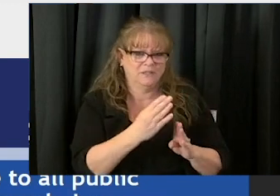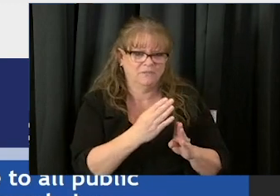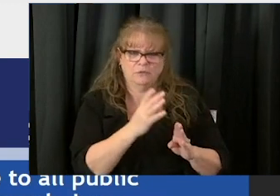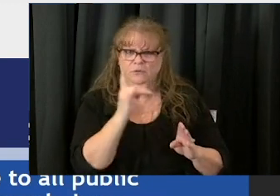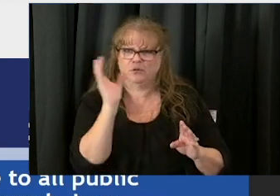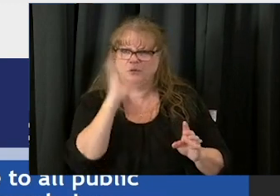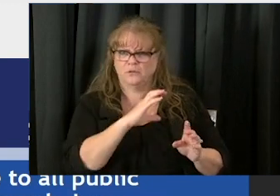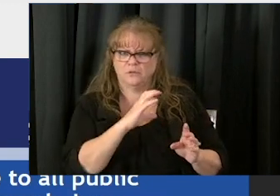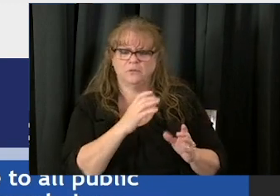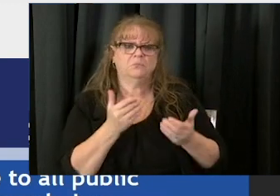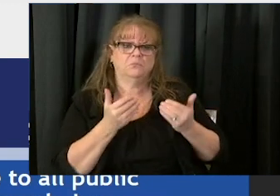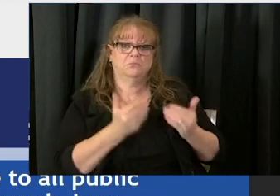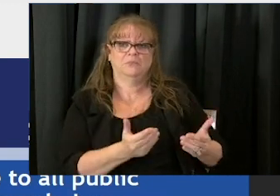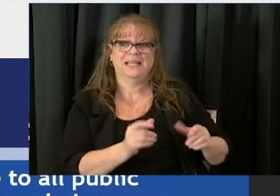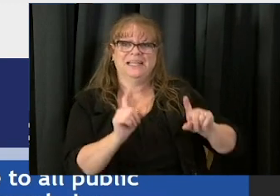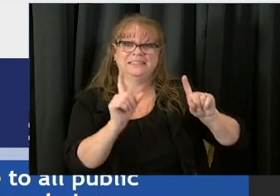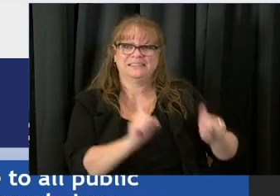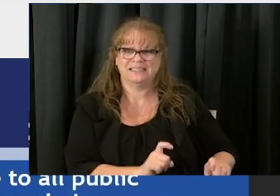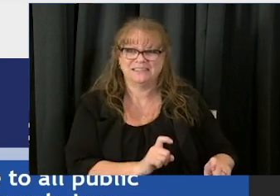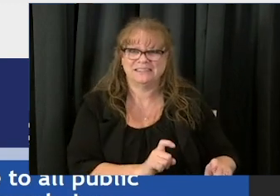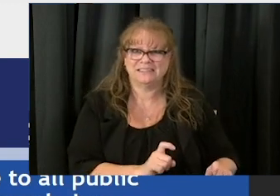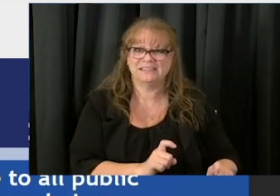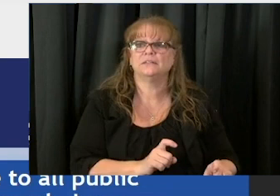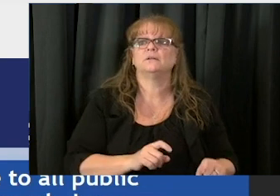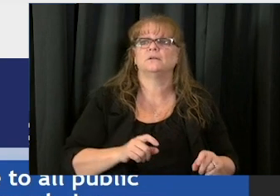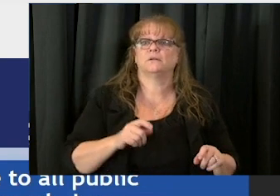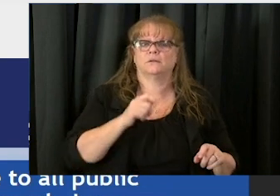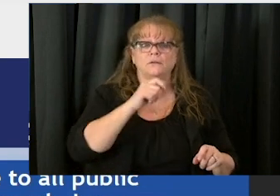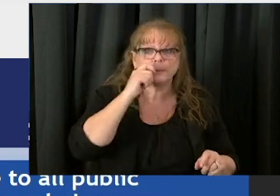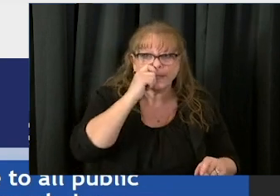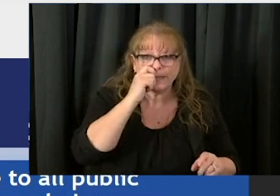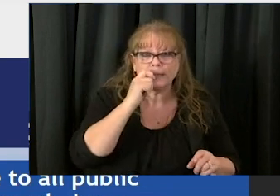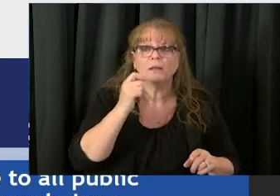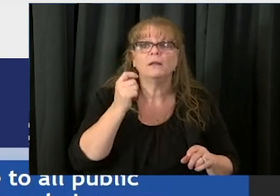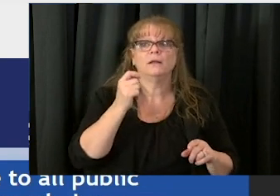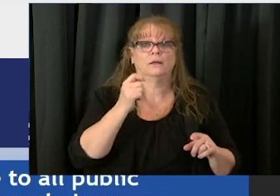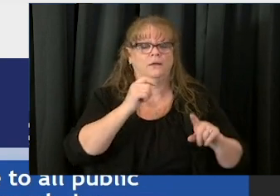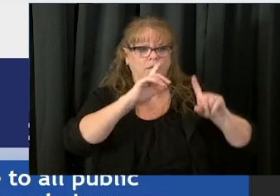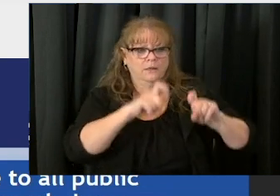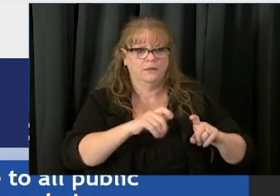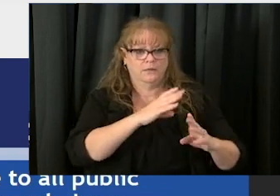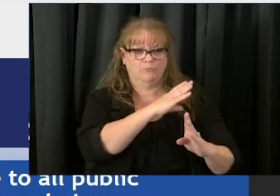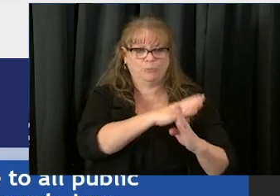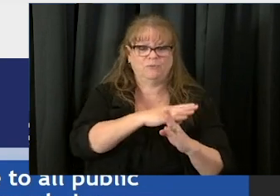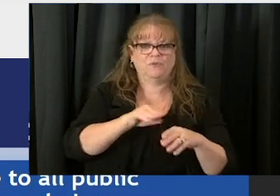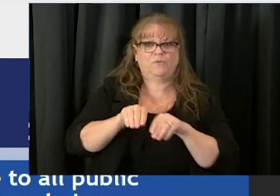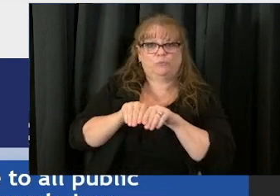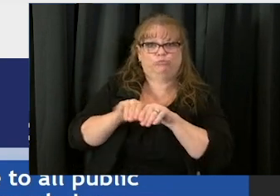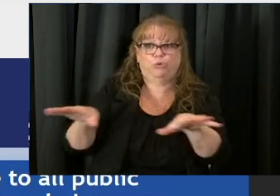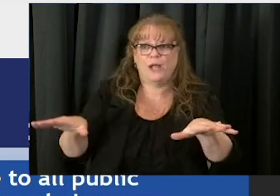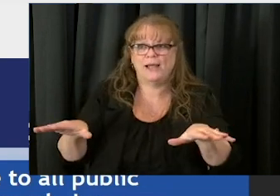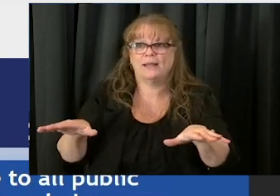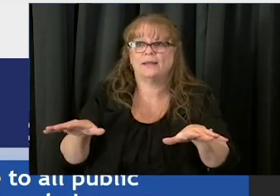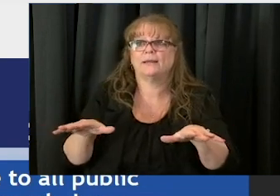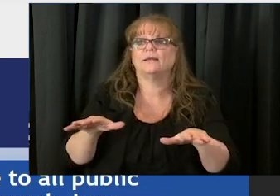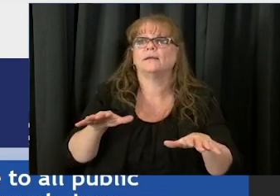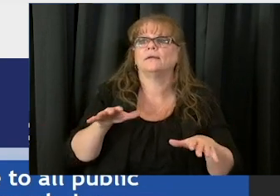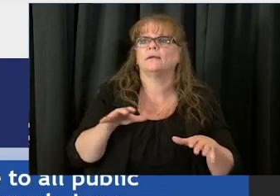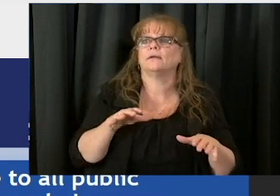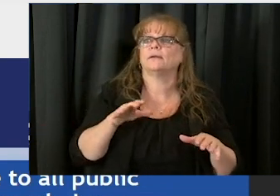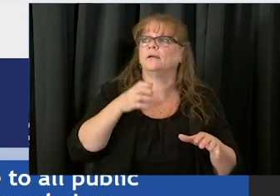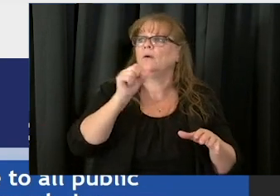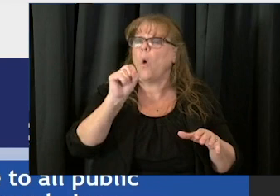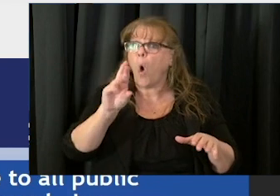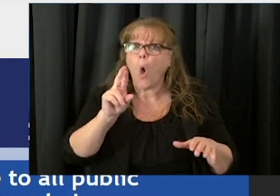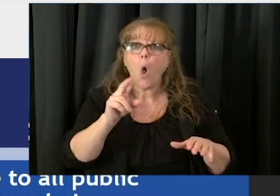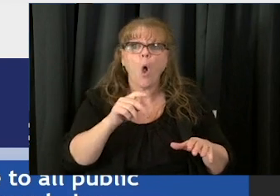prevent the spread. They will also be used for regular surveillance testing. They come in little packets like this. They're extremely easy for home